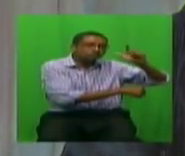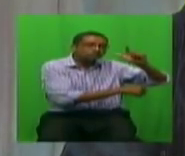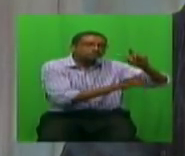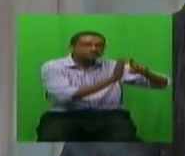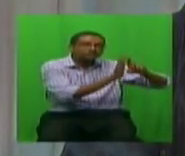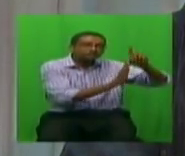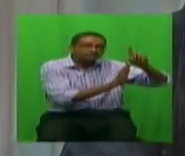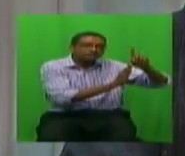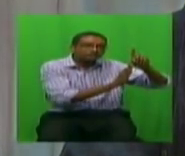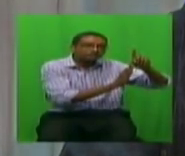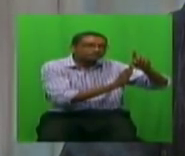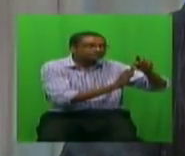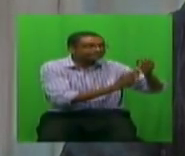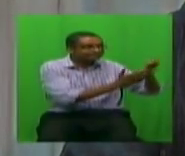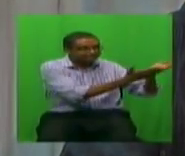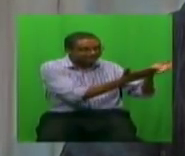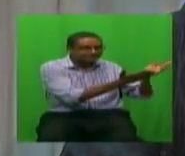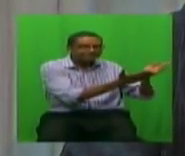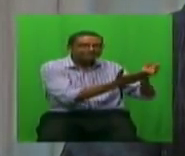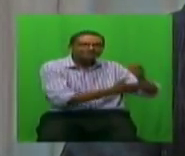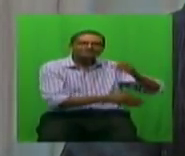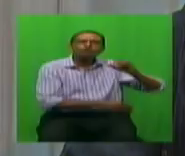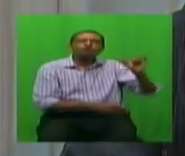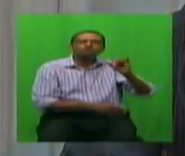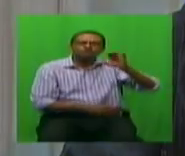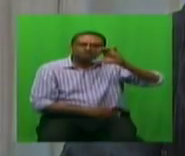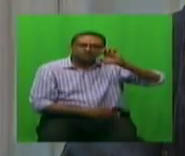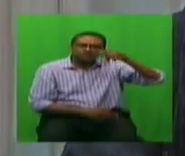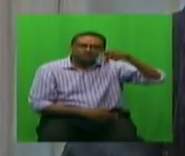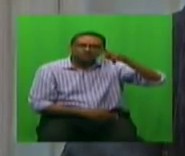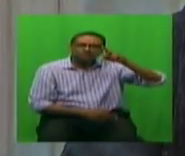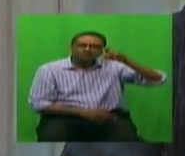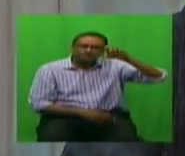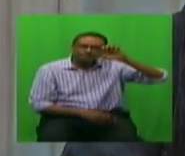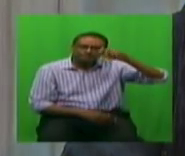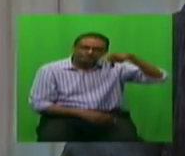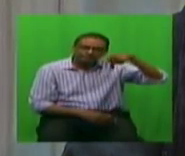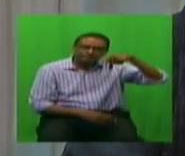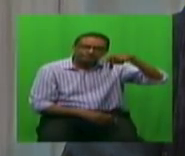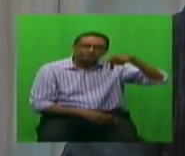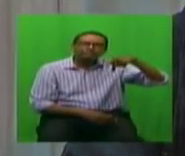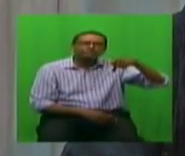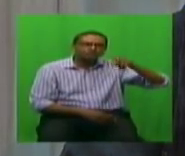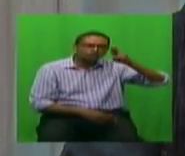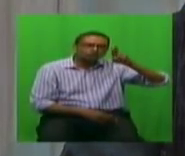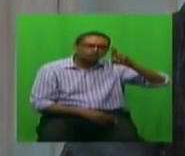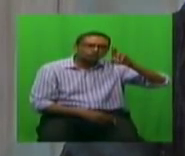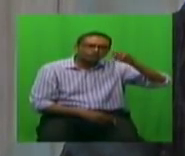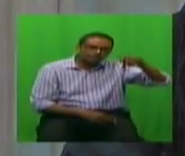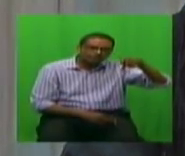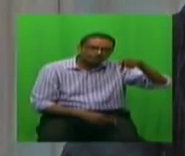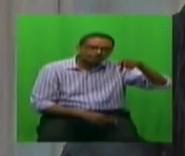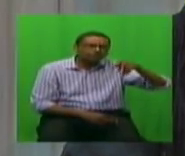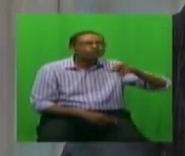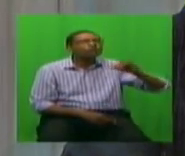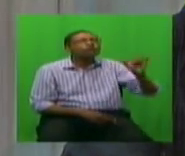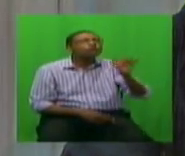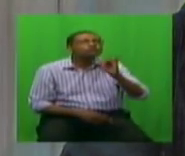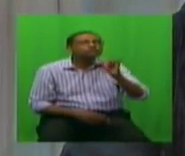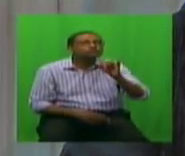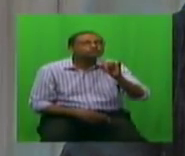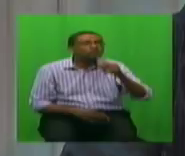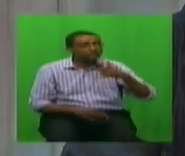and I must say I'm working with 12 students from UTT and 3 professors from UTT. And